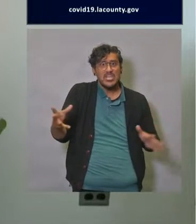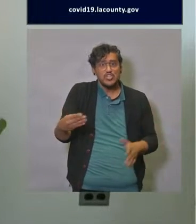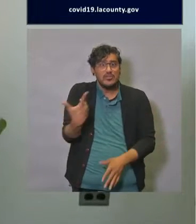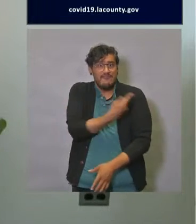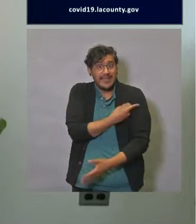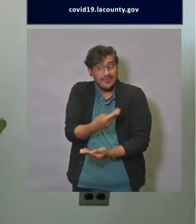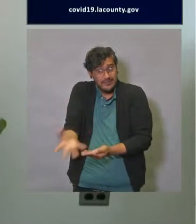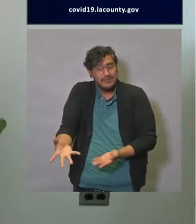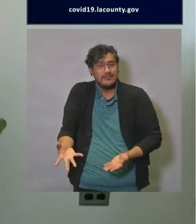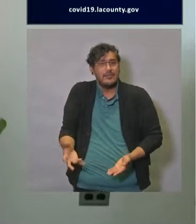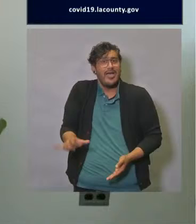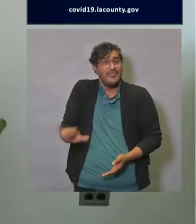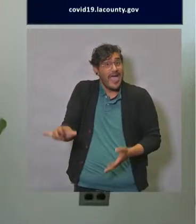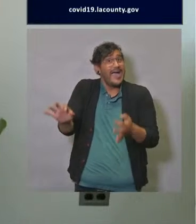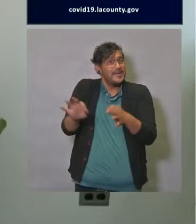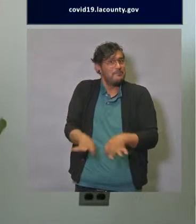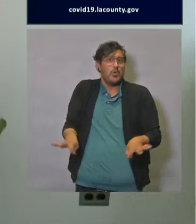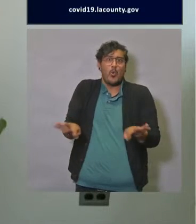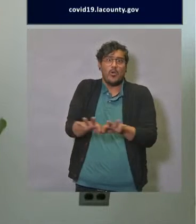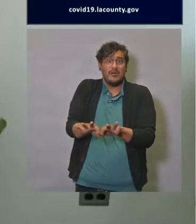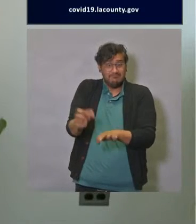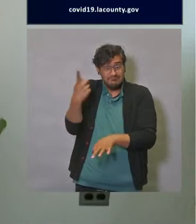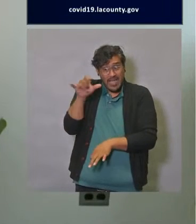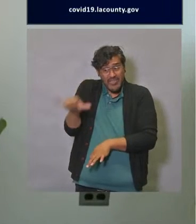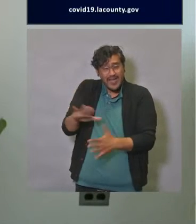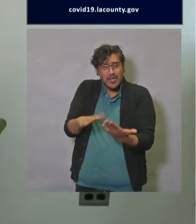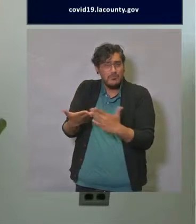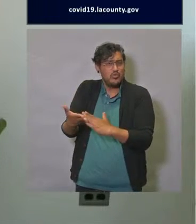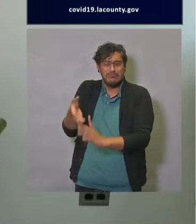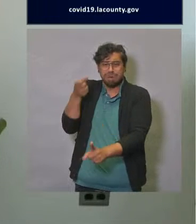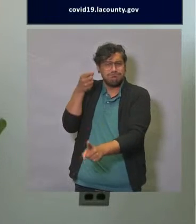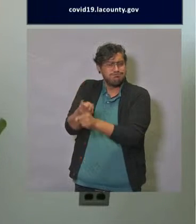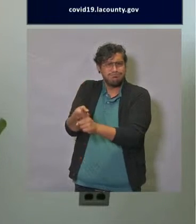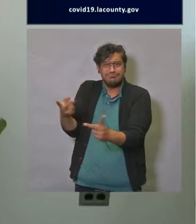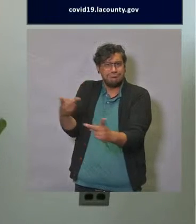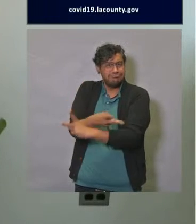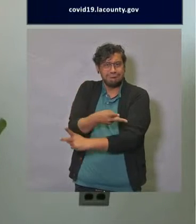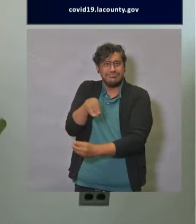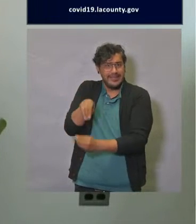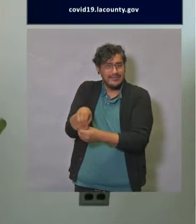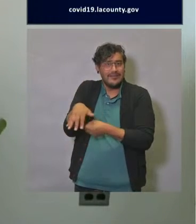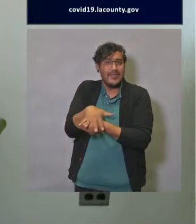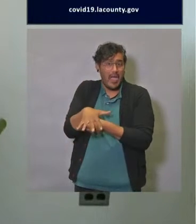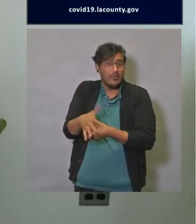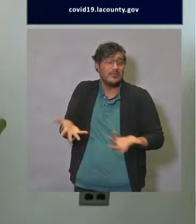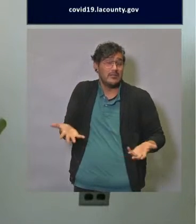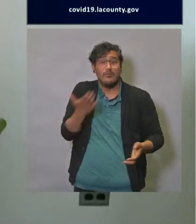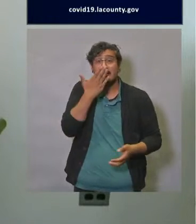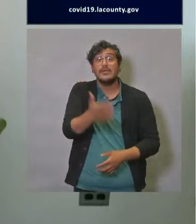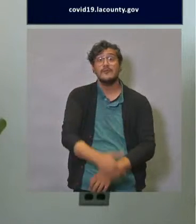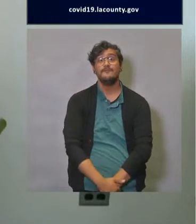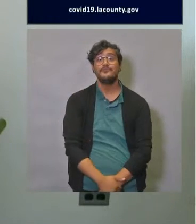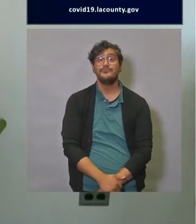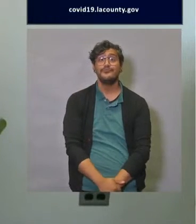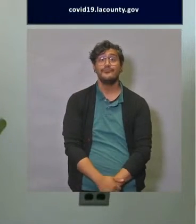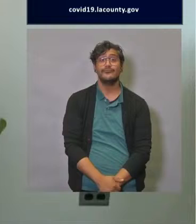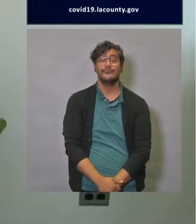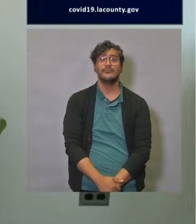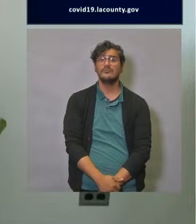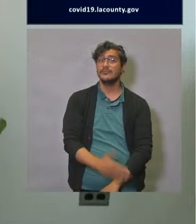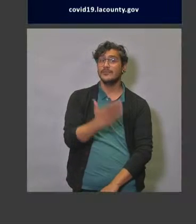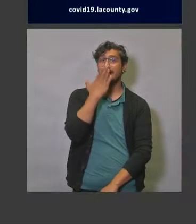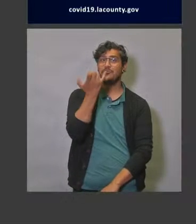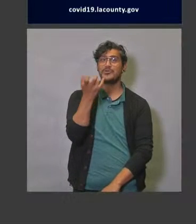That's super important. That's one of the hardest hit communities across our county. So thank you. Thank you.